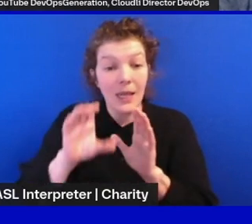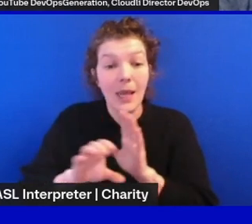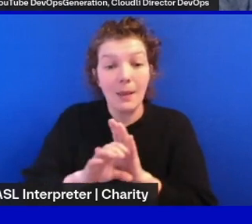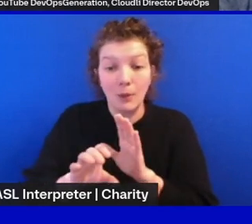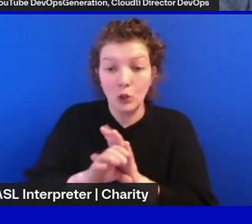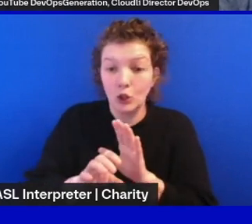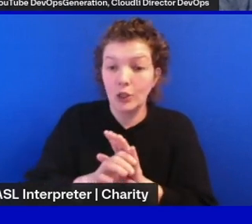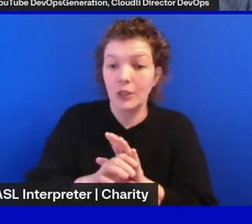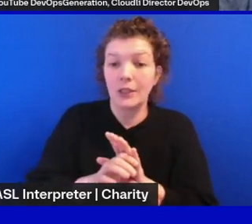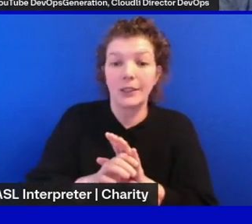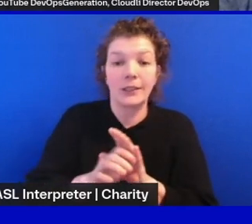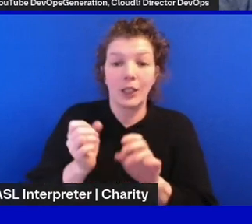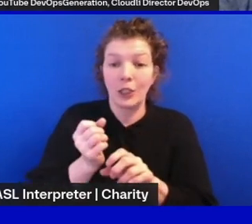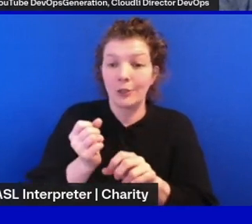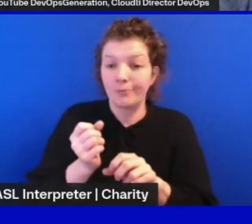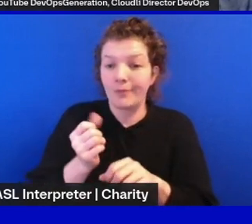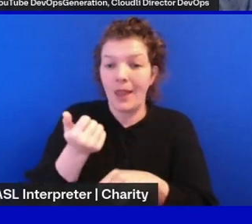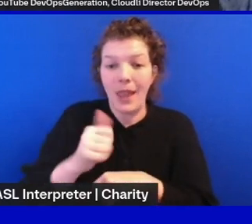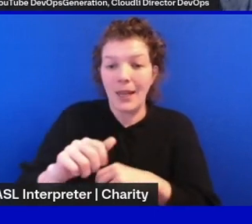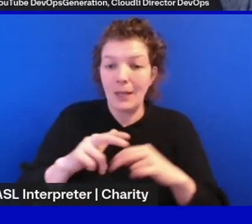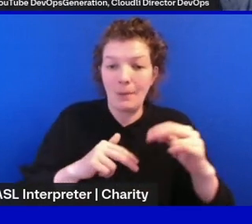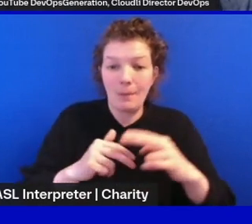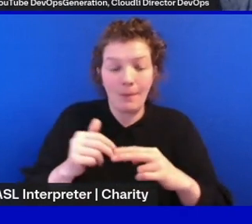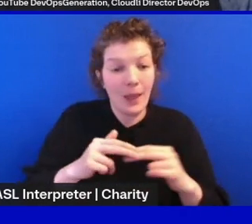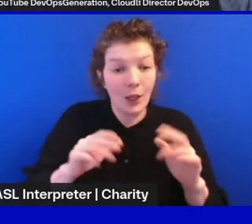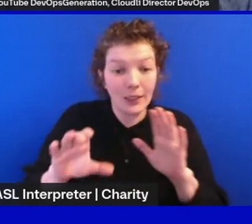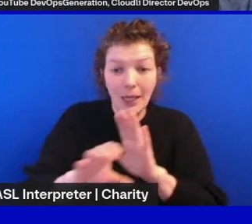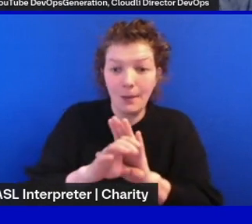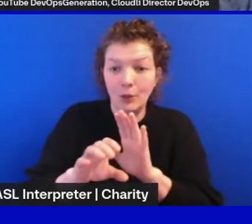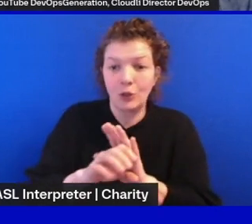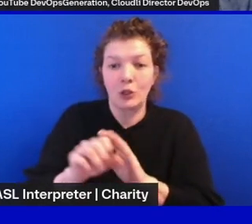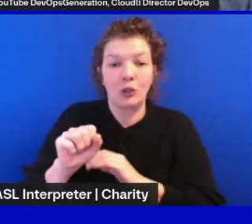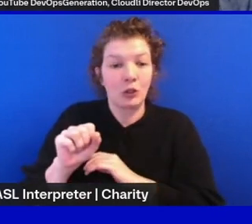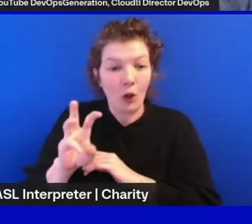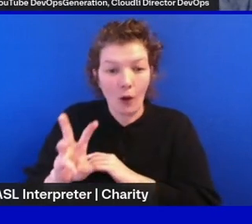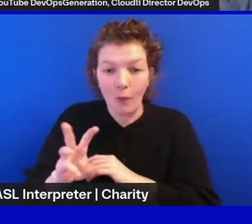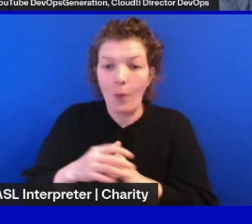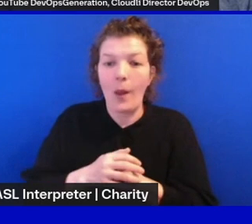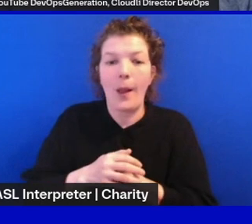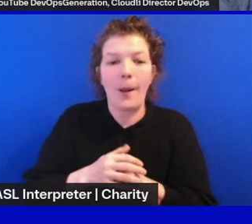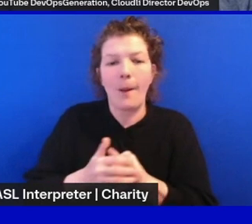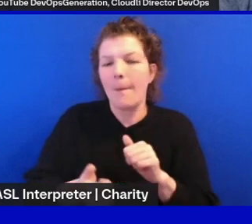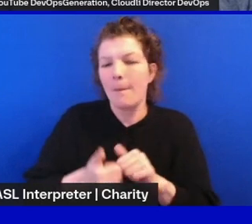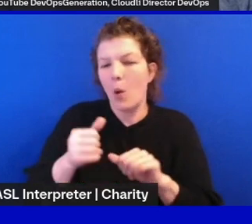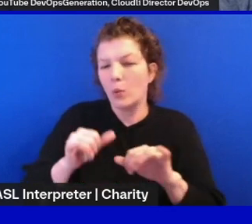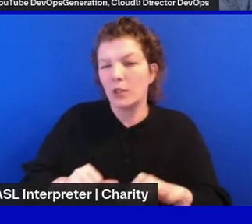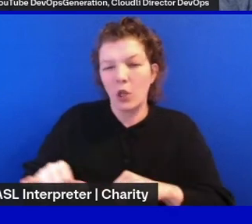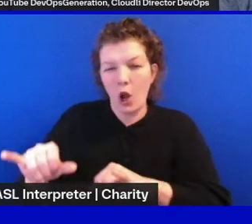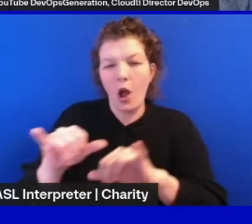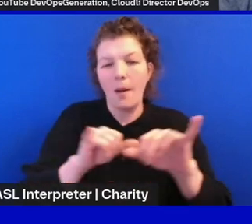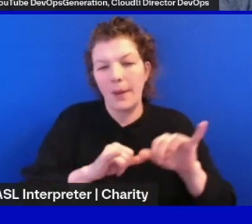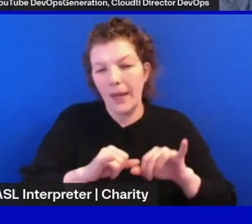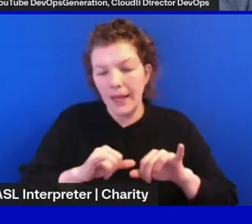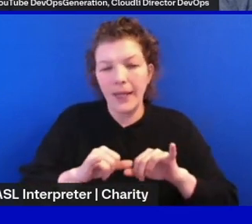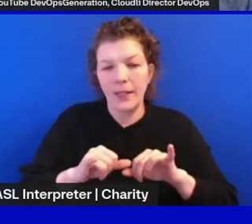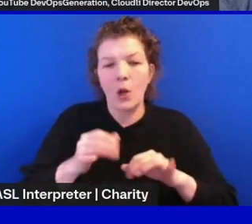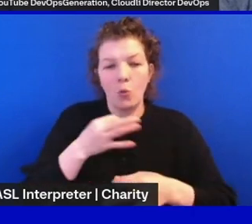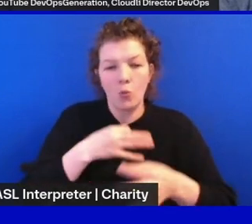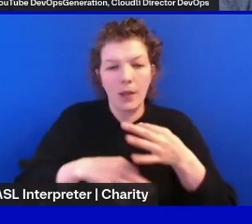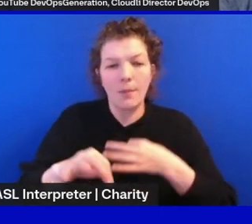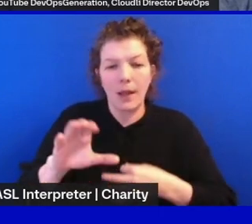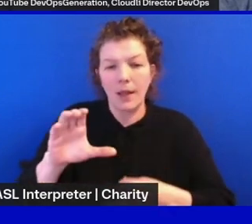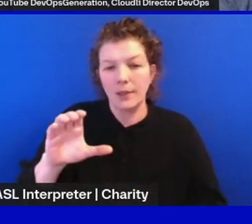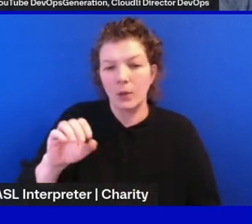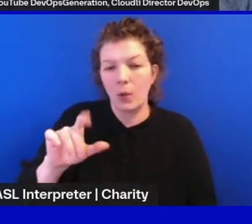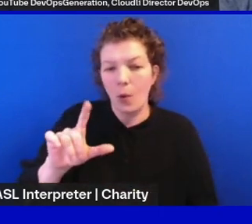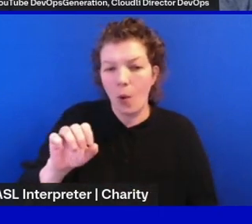any transformations needed on the job, and of course the most common transformation we're seeing is replacing a colon latest